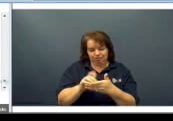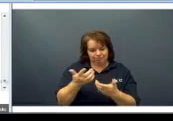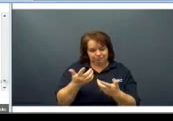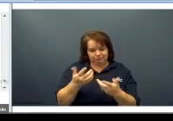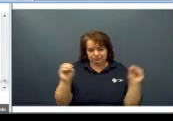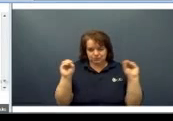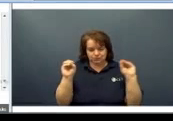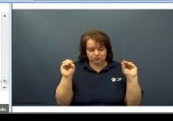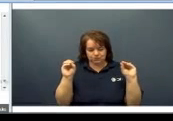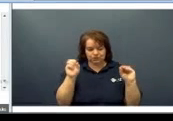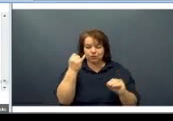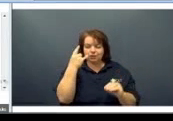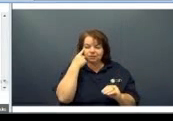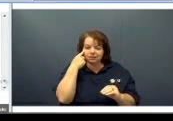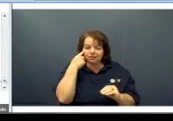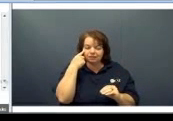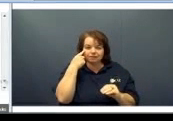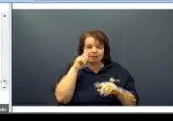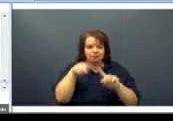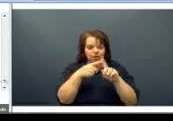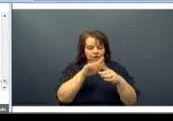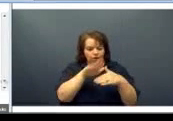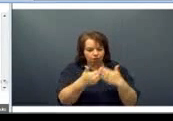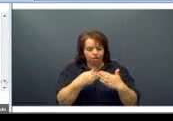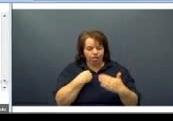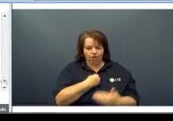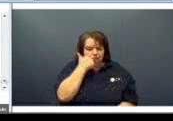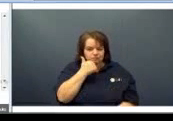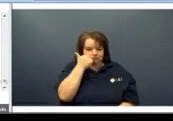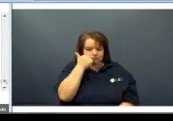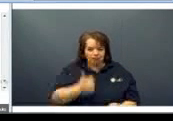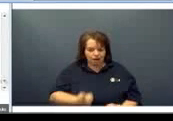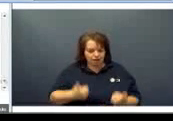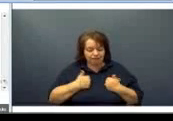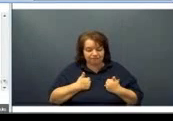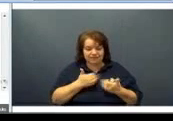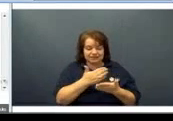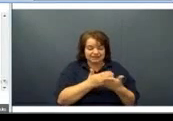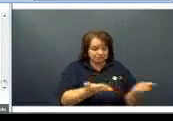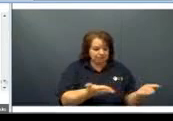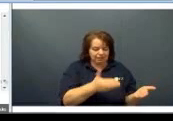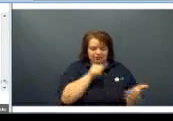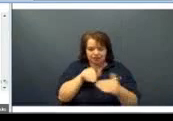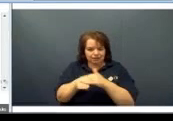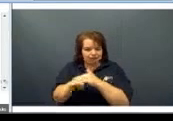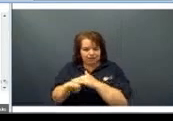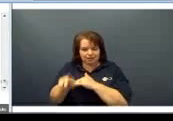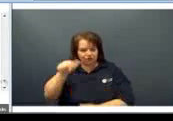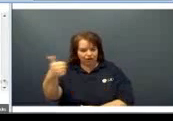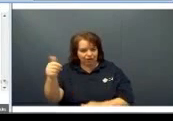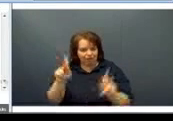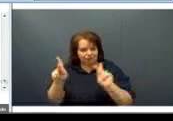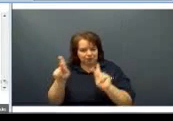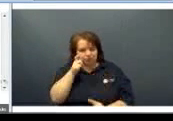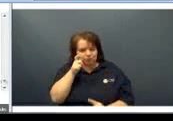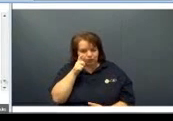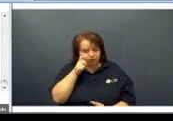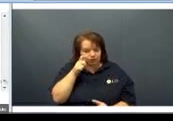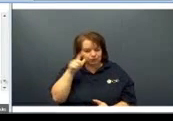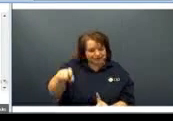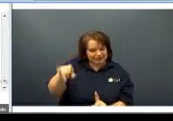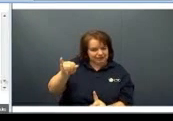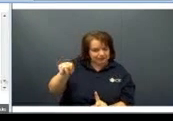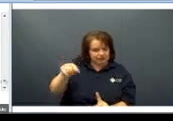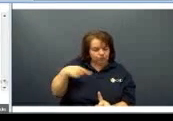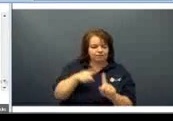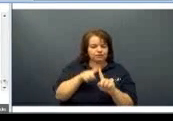right? So if you think about all the things that we do on a regular basis, some things are just not accessible for others. And we